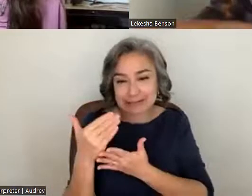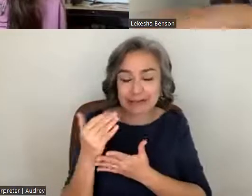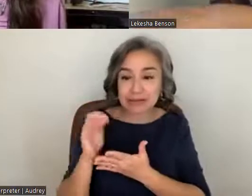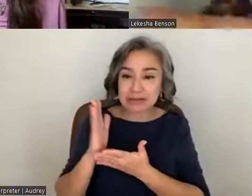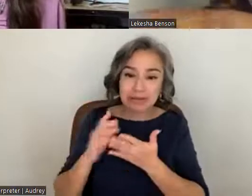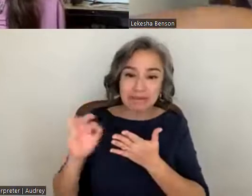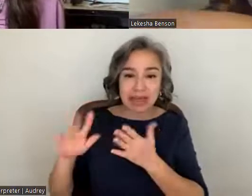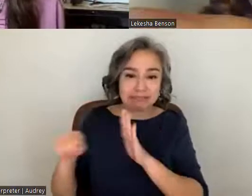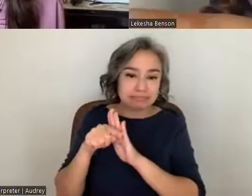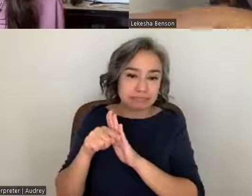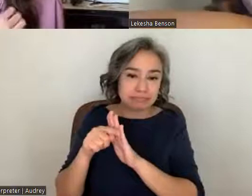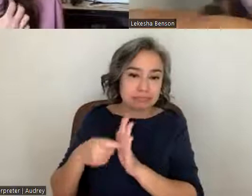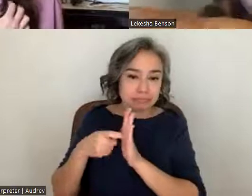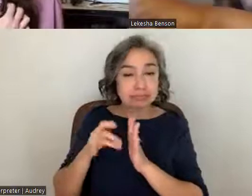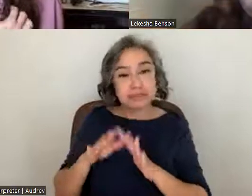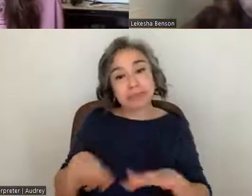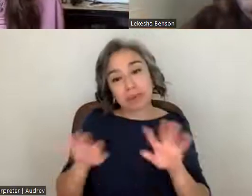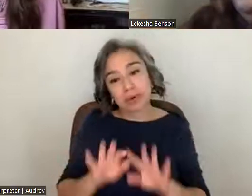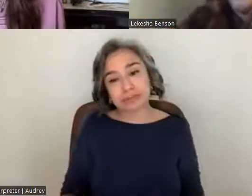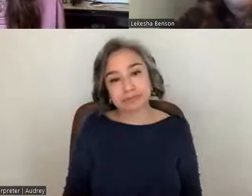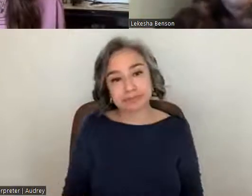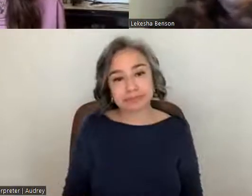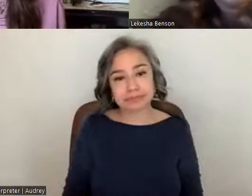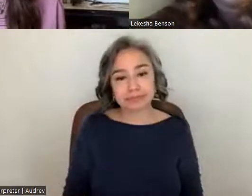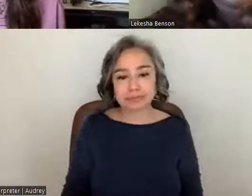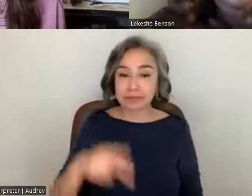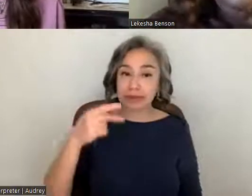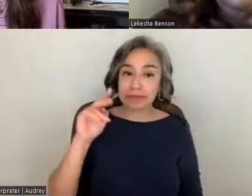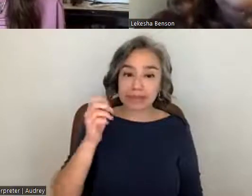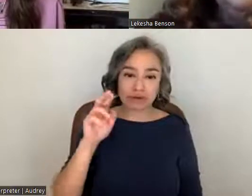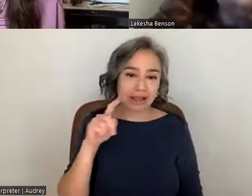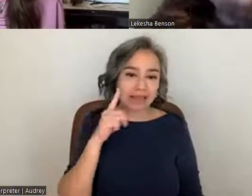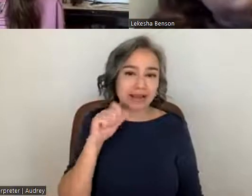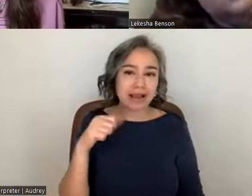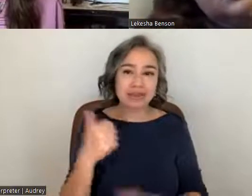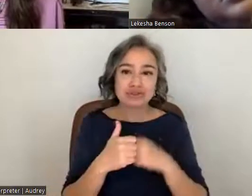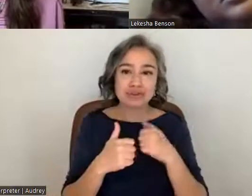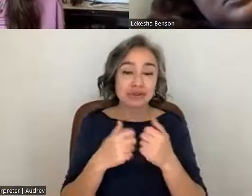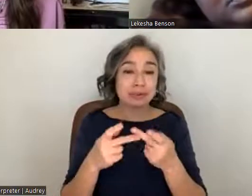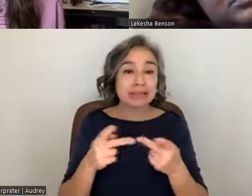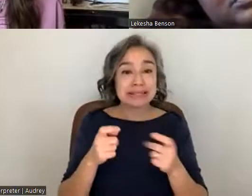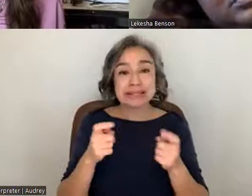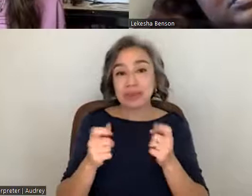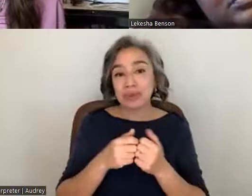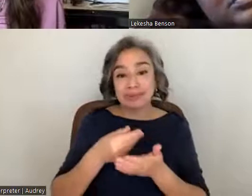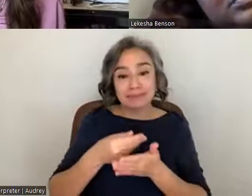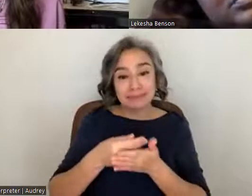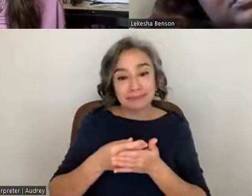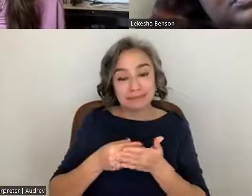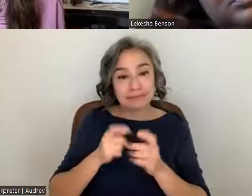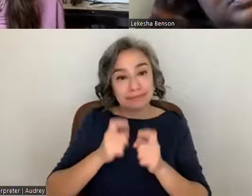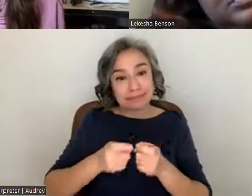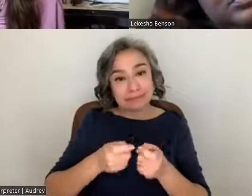I think another structural place is actually dealing with funders of research. Like, you know, I often review grants